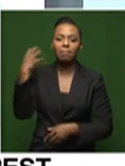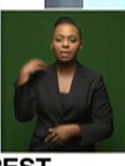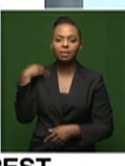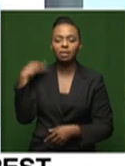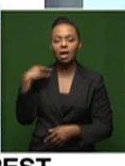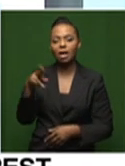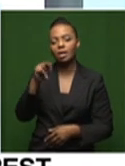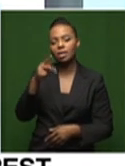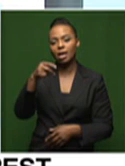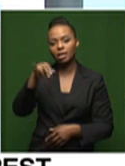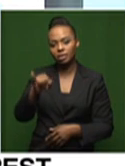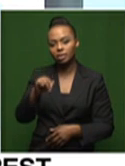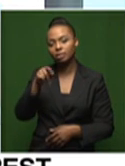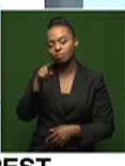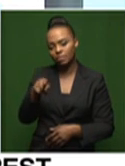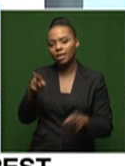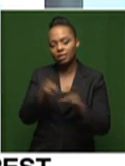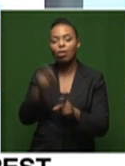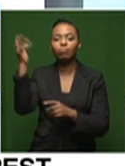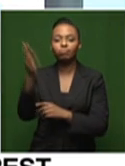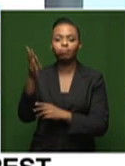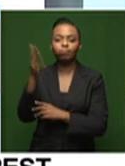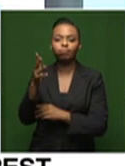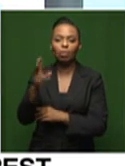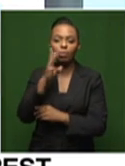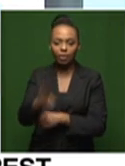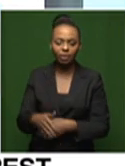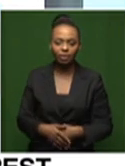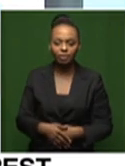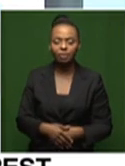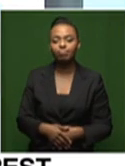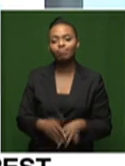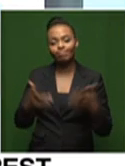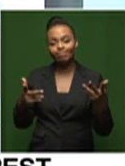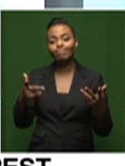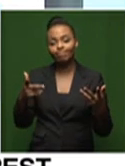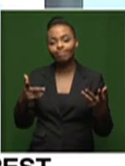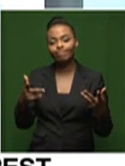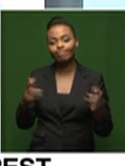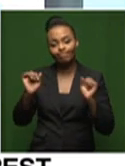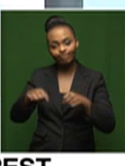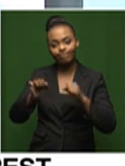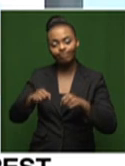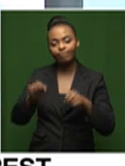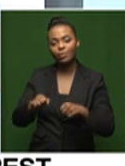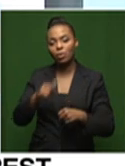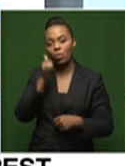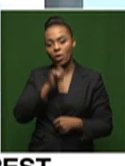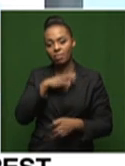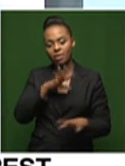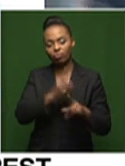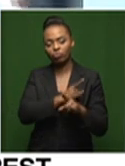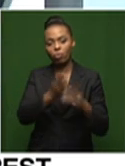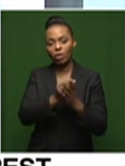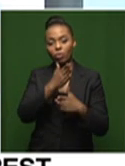Teta to actually give speech here. But of course, when I was actually talking with my colleagues